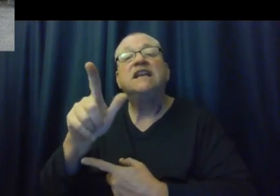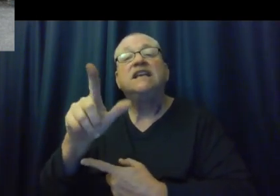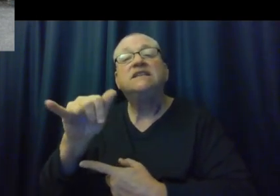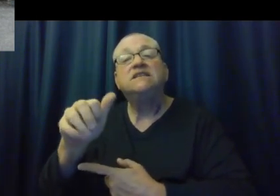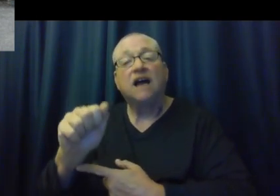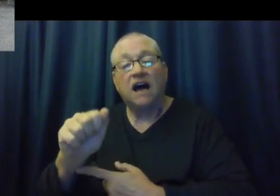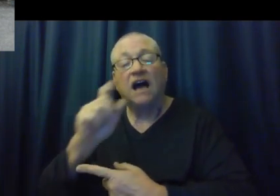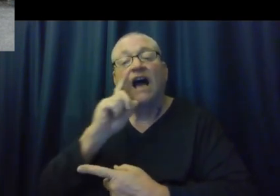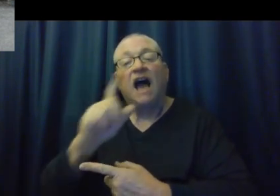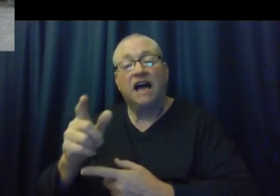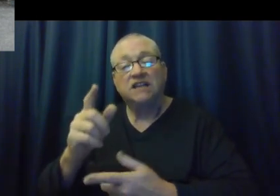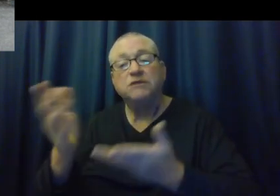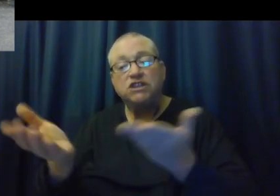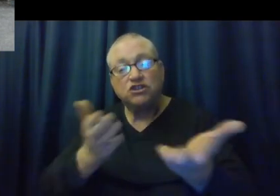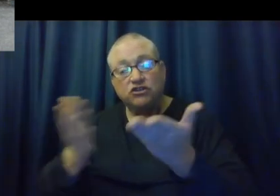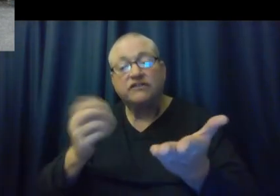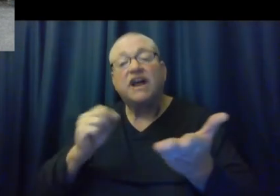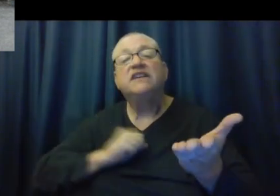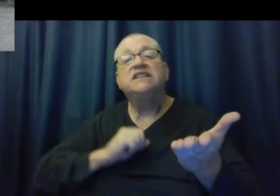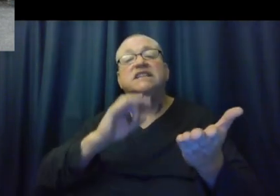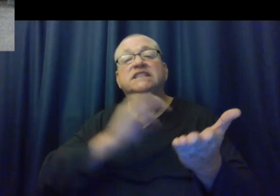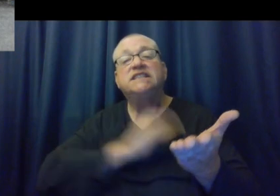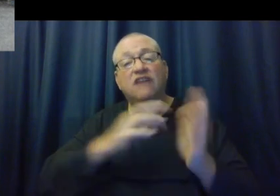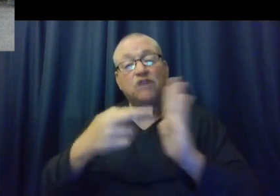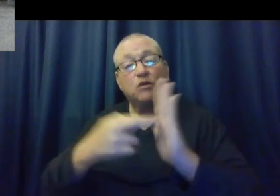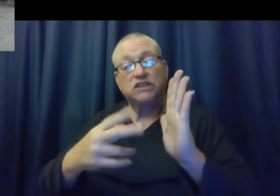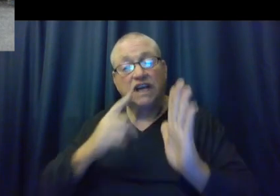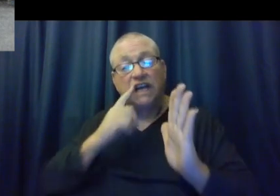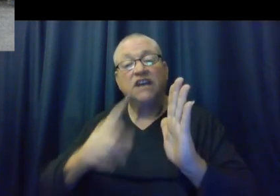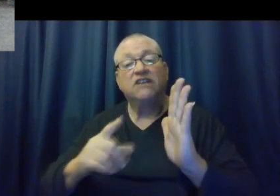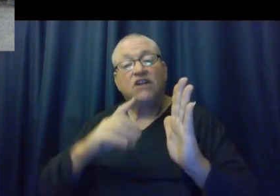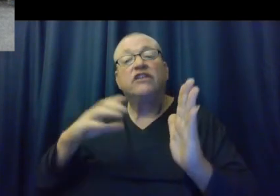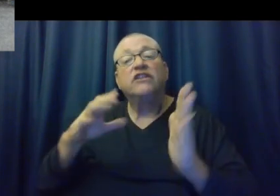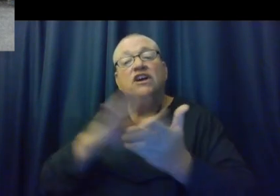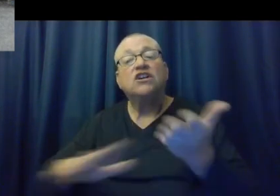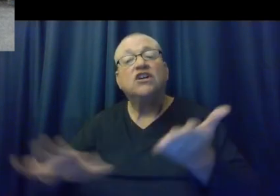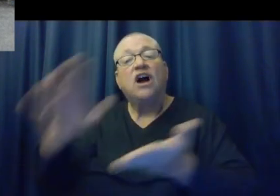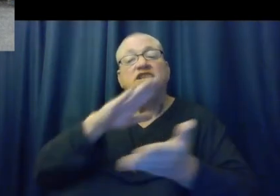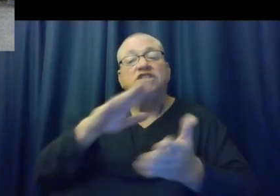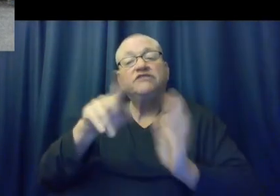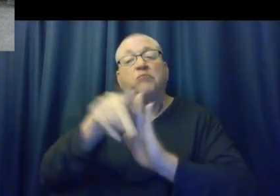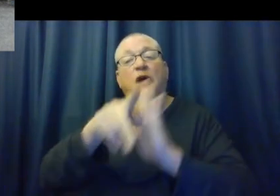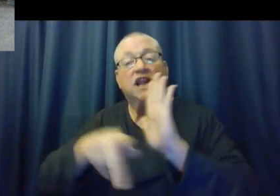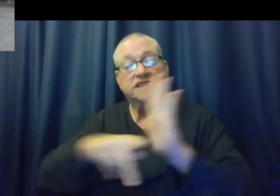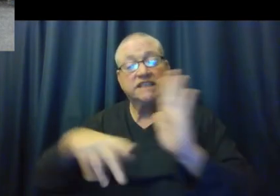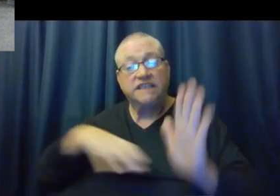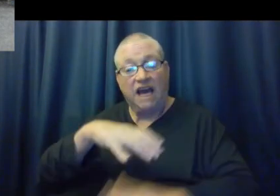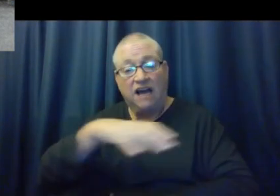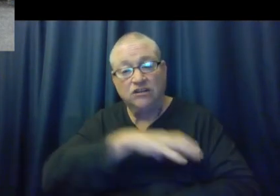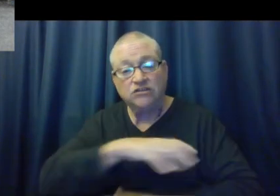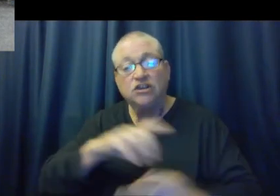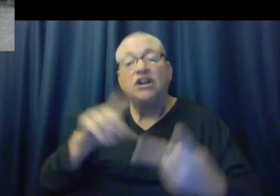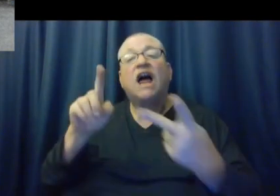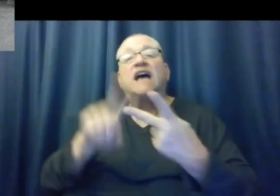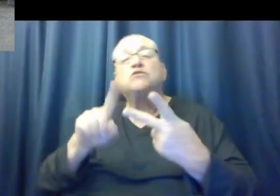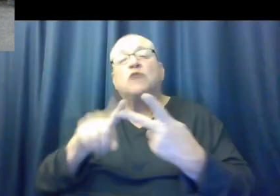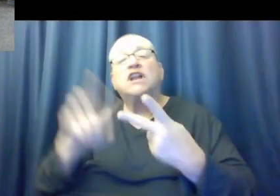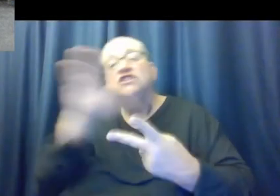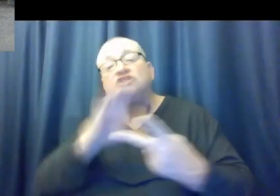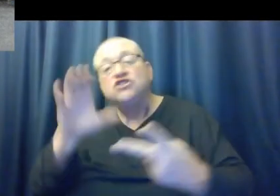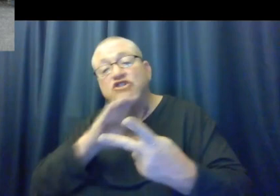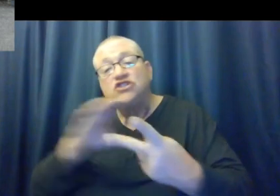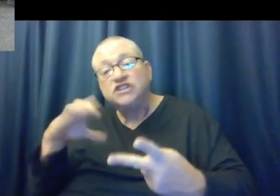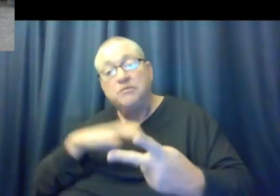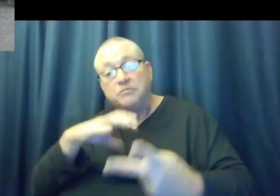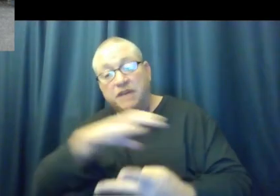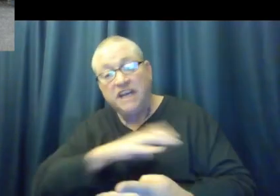year, Talisa was voted by her peers to serve as the staff representative on the college's policy council. She served on three search committees, including